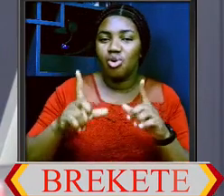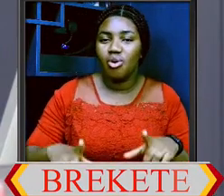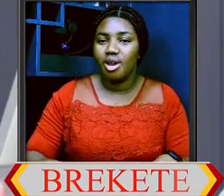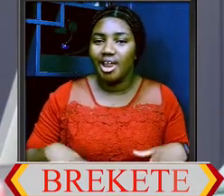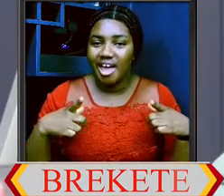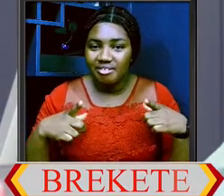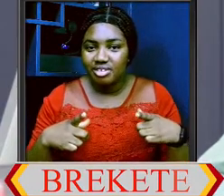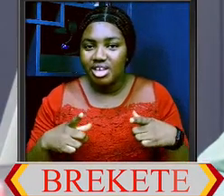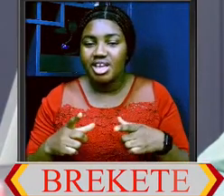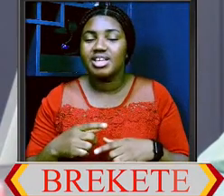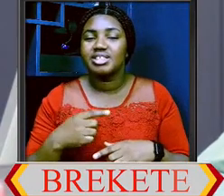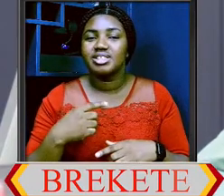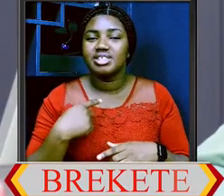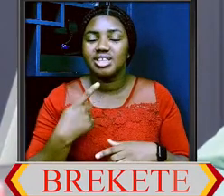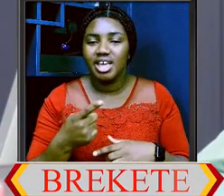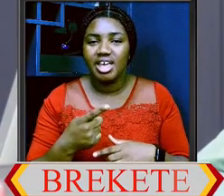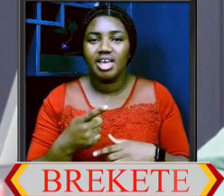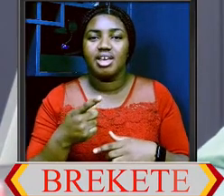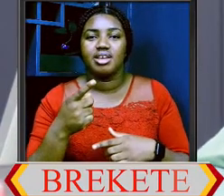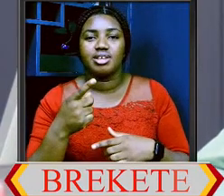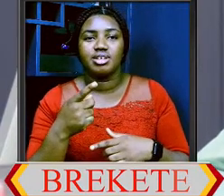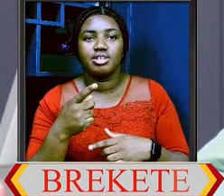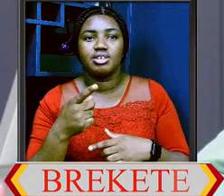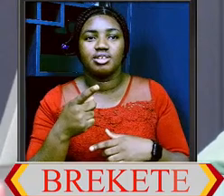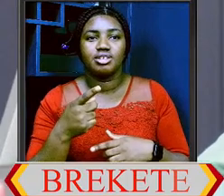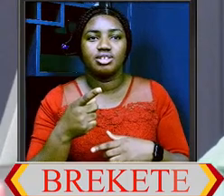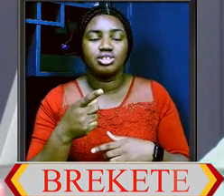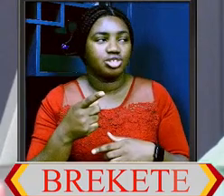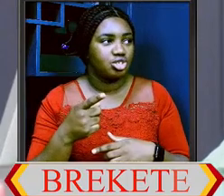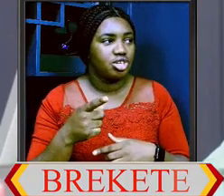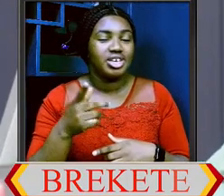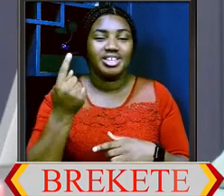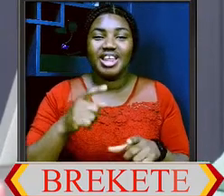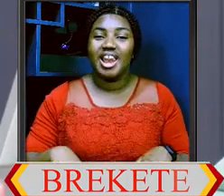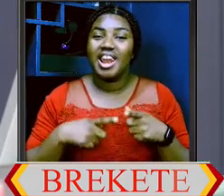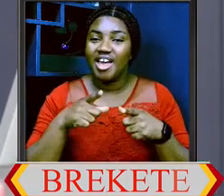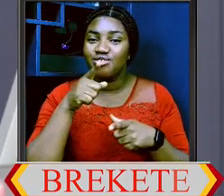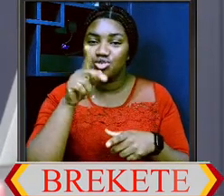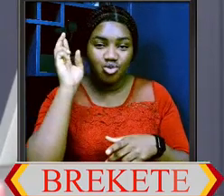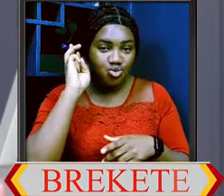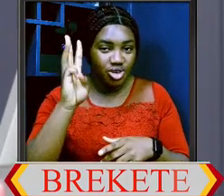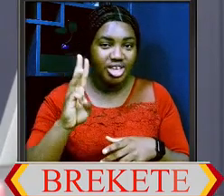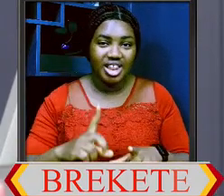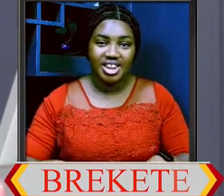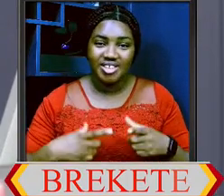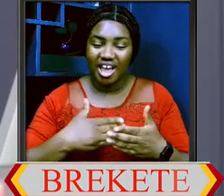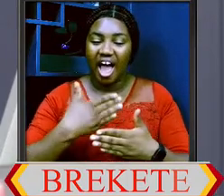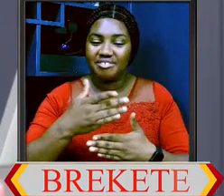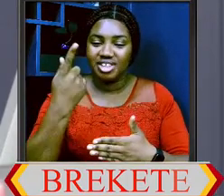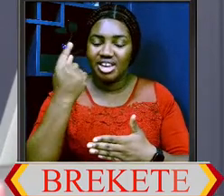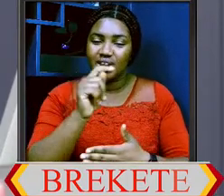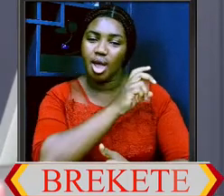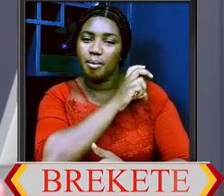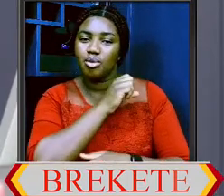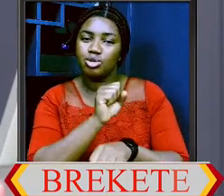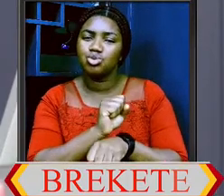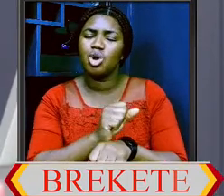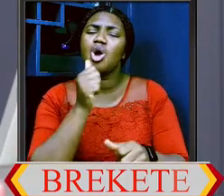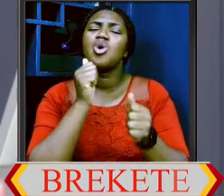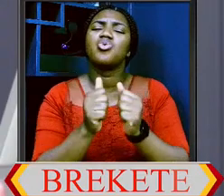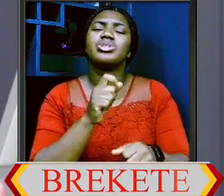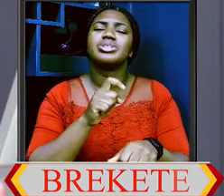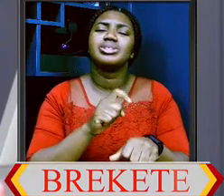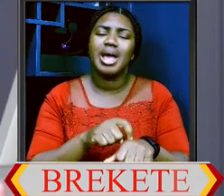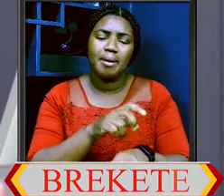Sayce say when I the life I go live after the police work which time